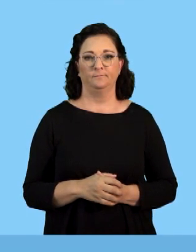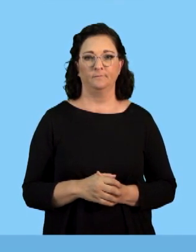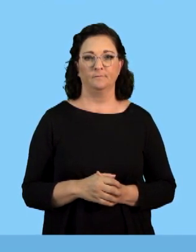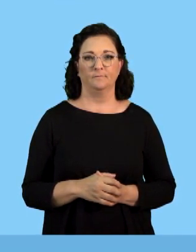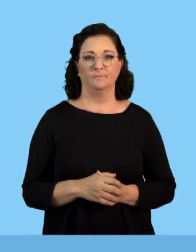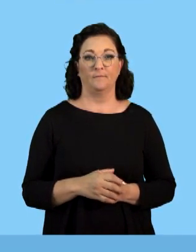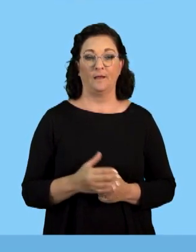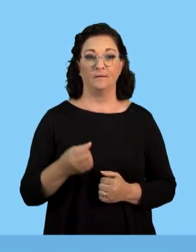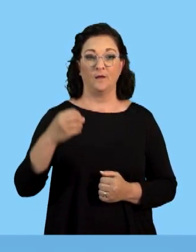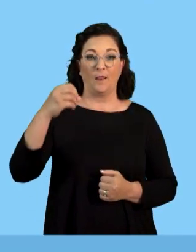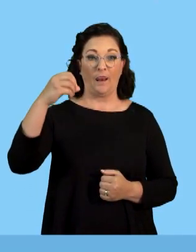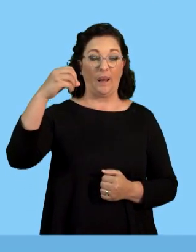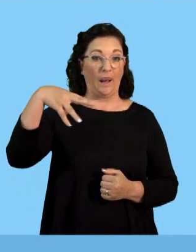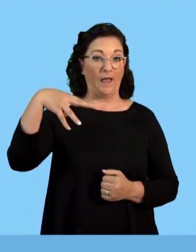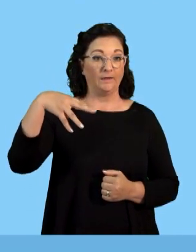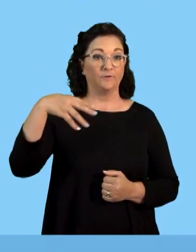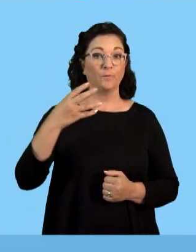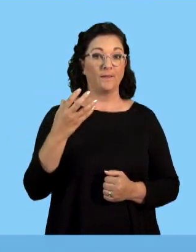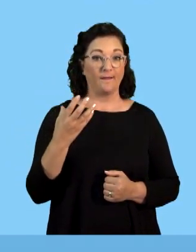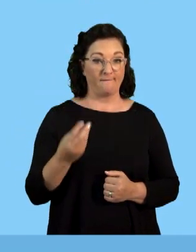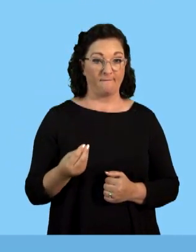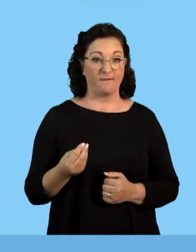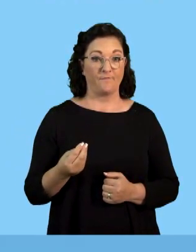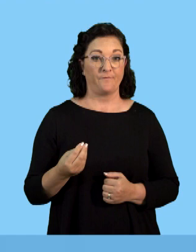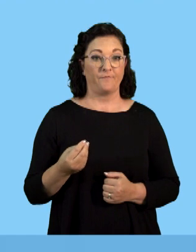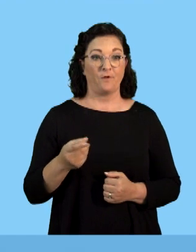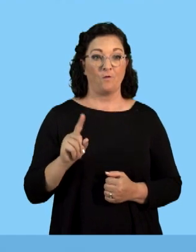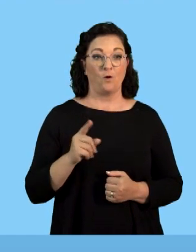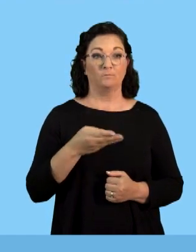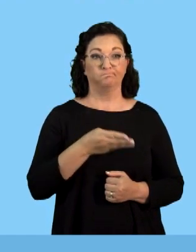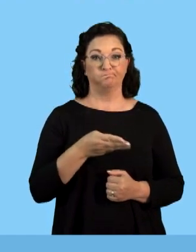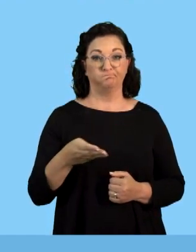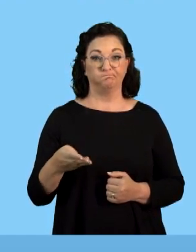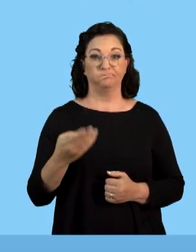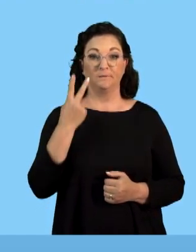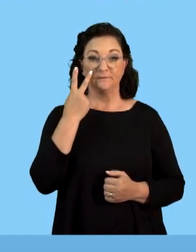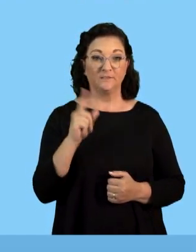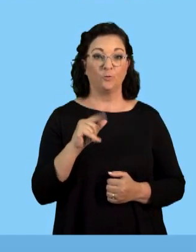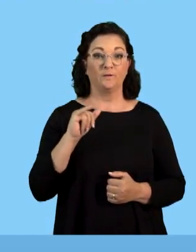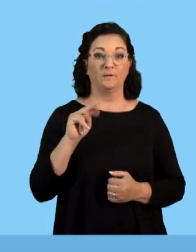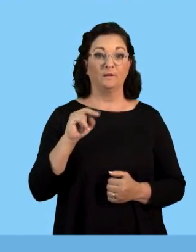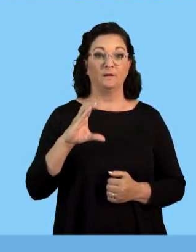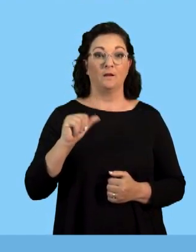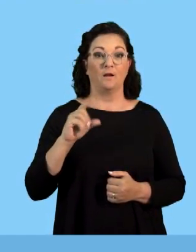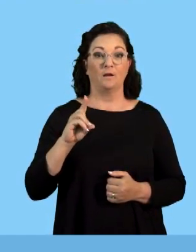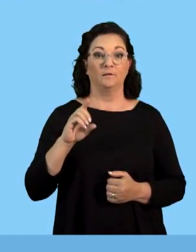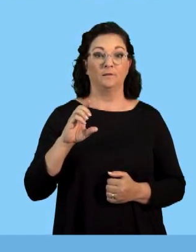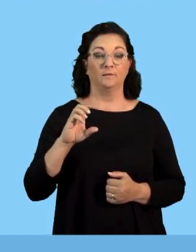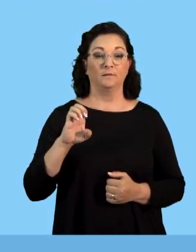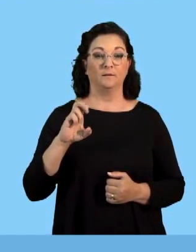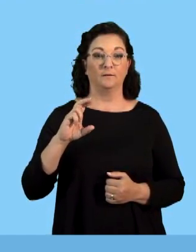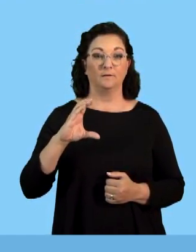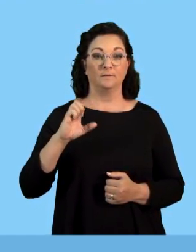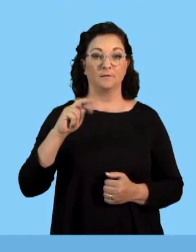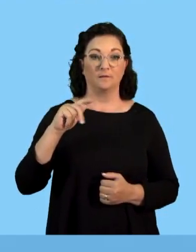now, by that I mean, the light that we have here, this is our incandescent light. So the filament, or this